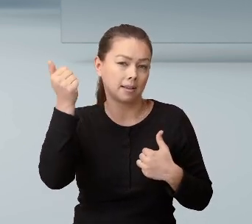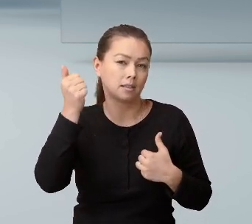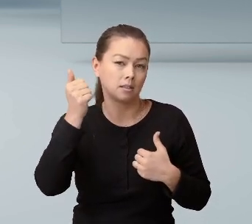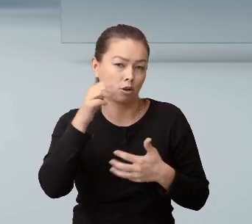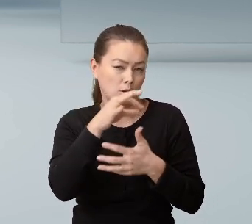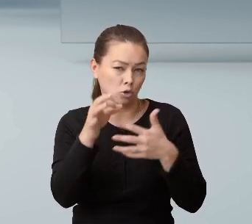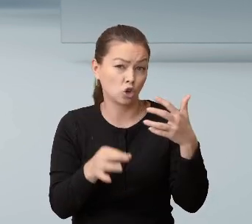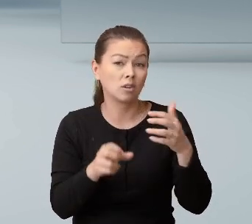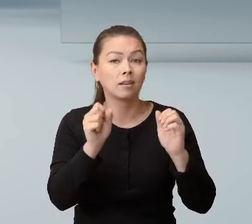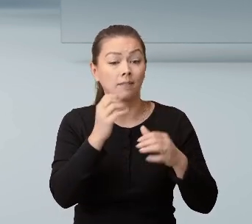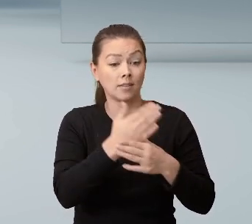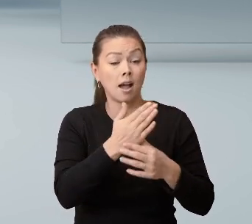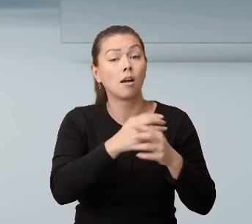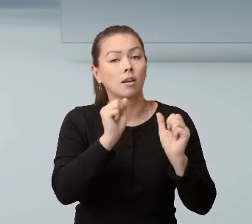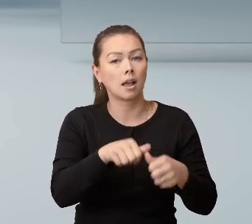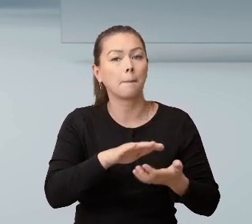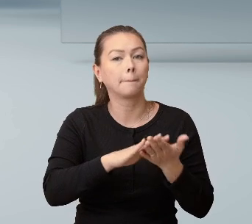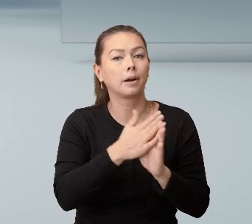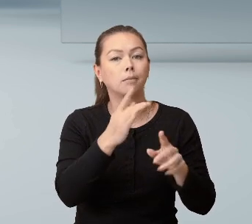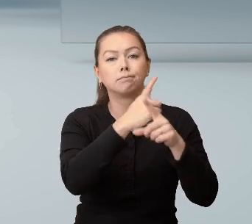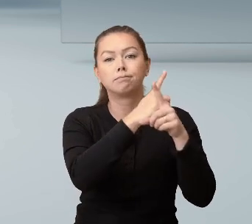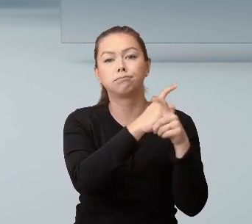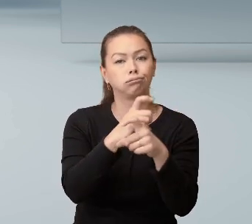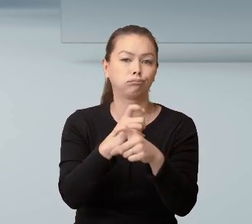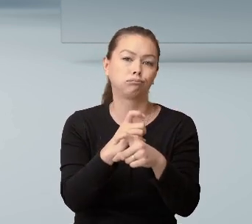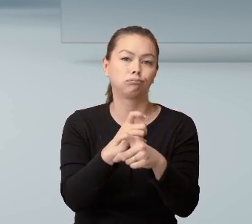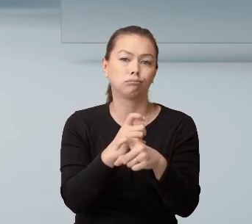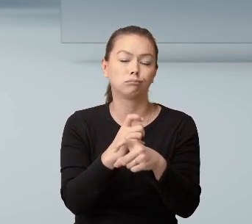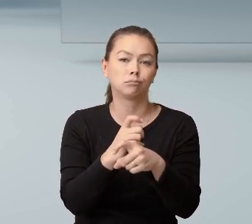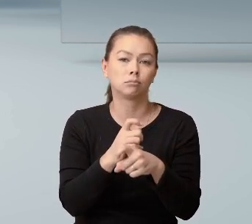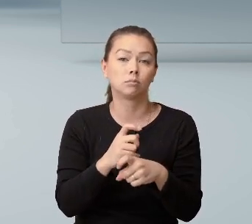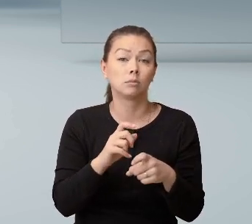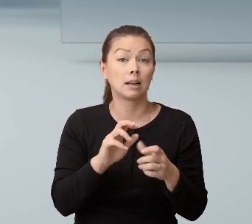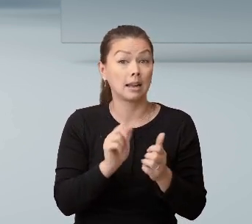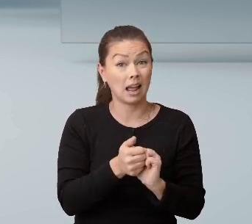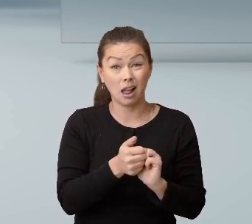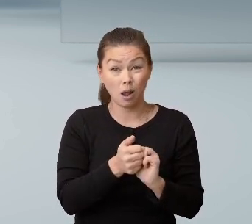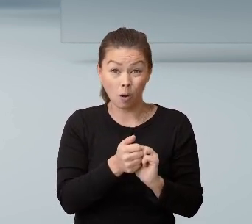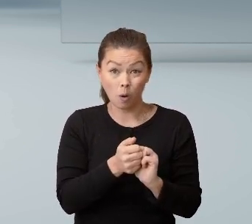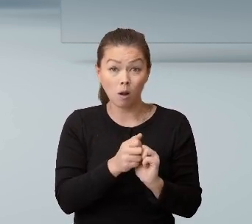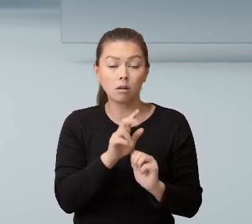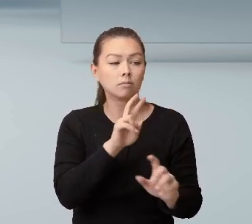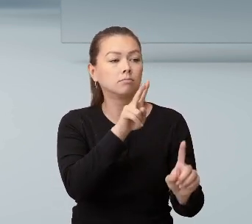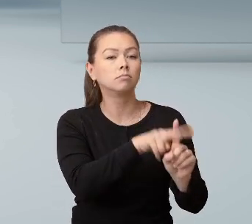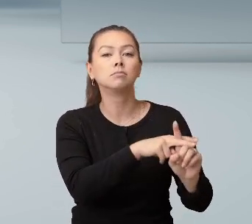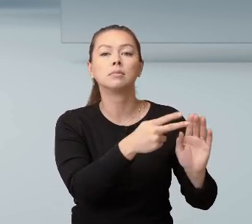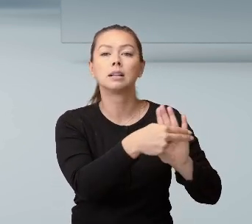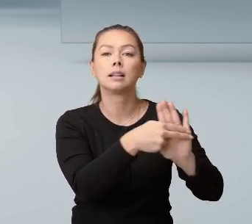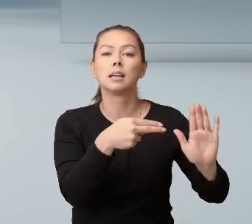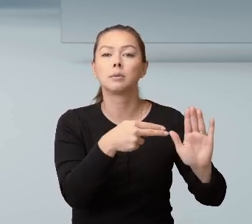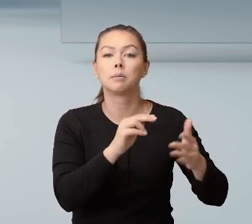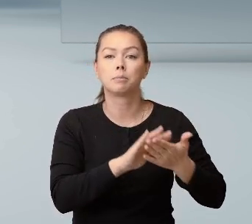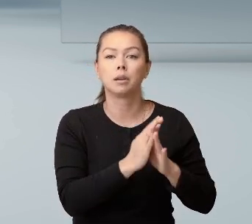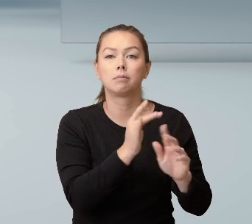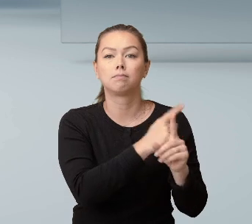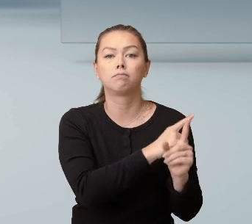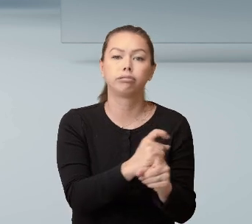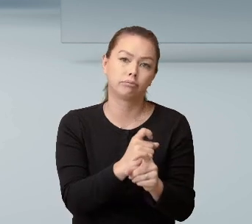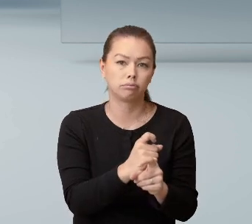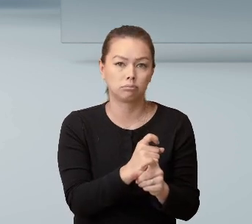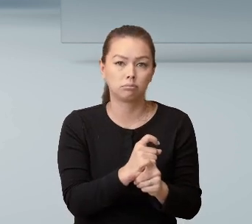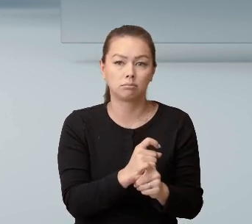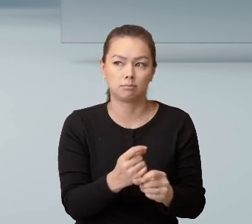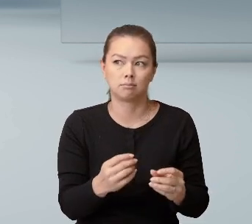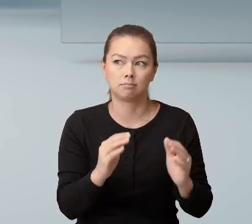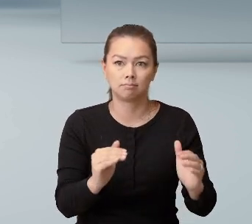feature, we can encrypt files. Just by the simple mechanism of applying a label, you can encrypt a file and